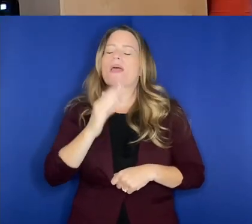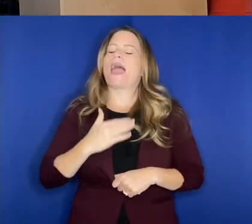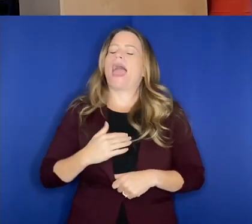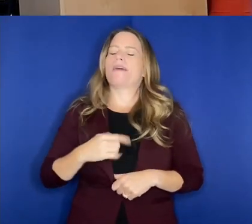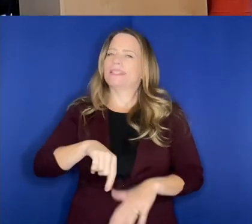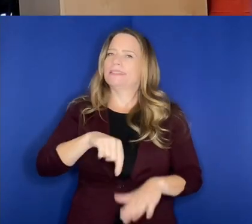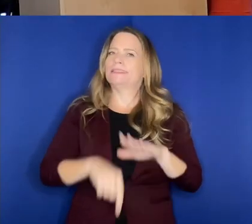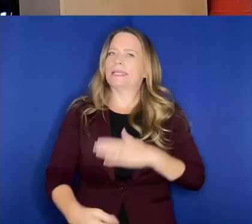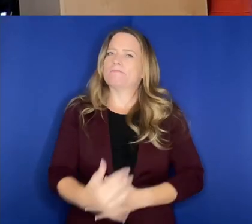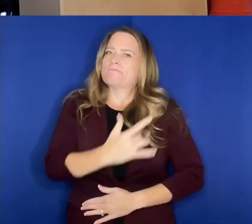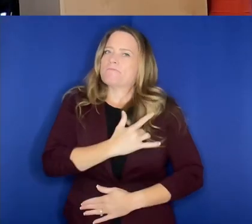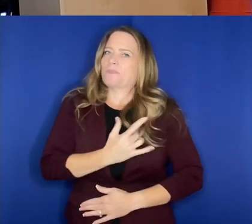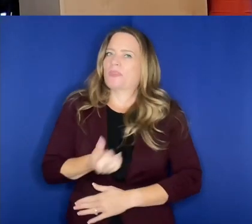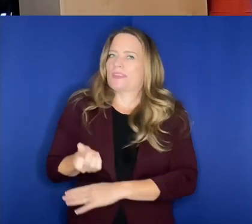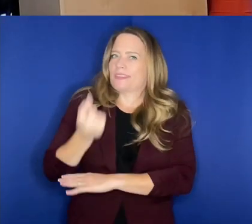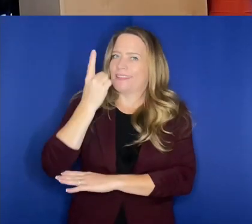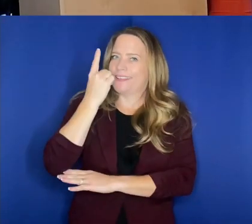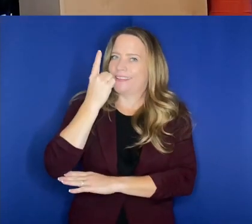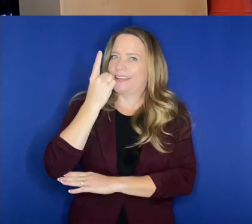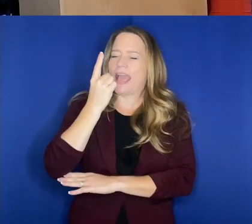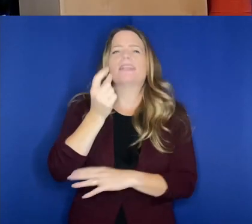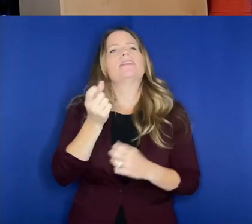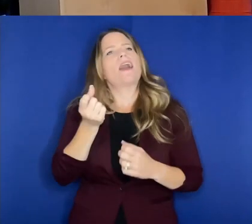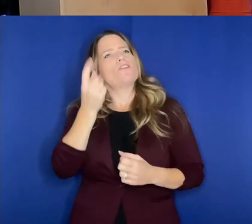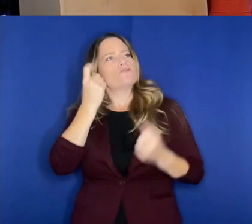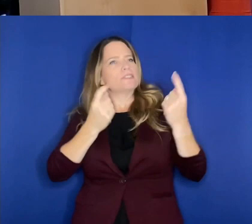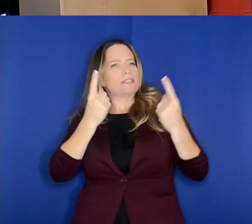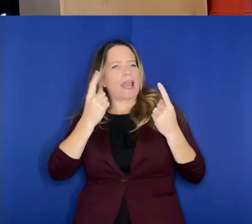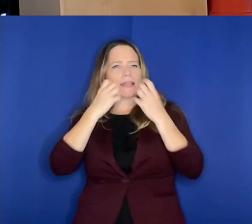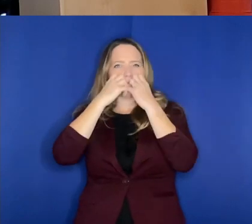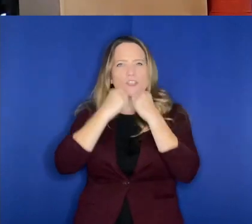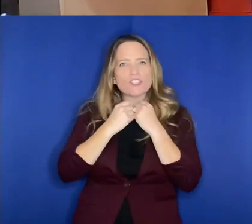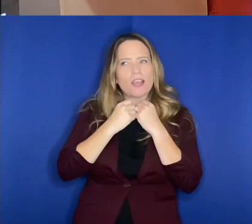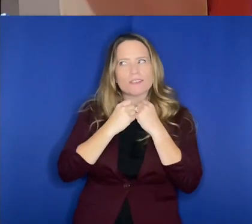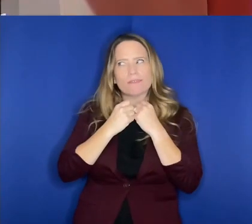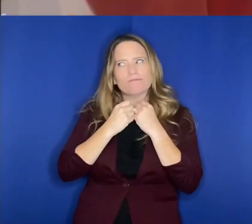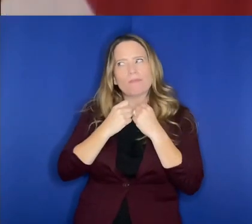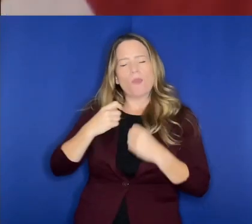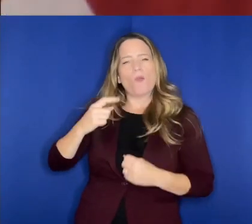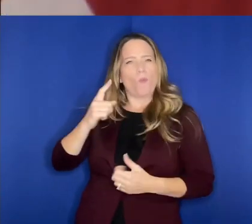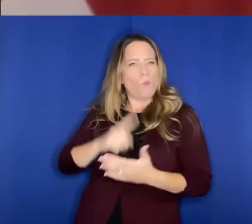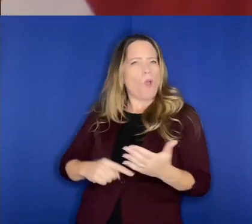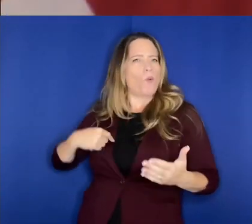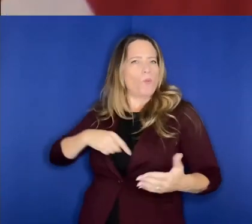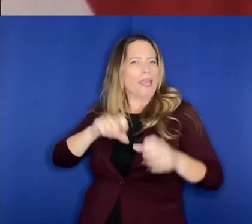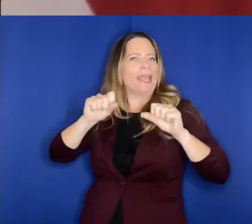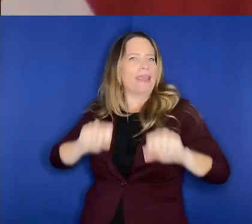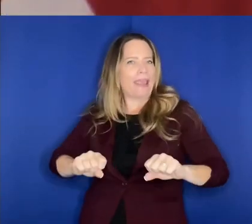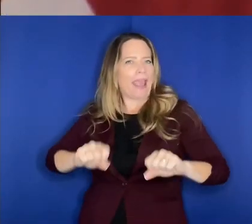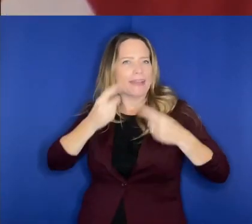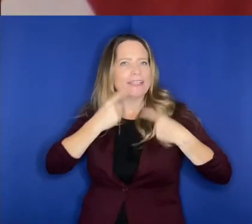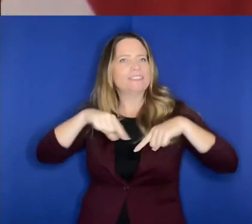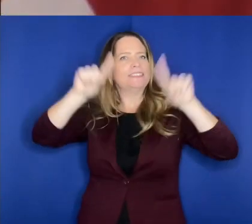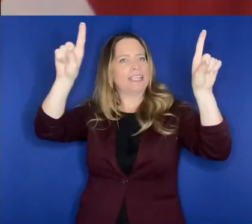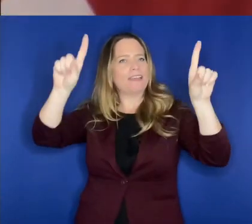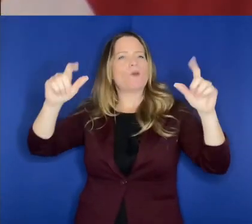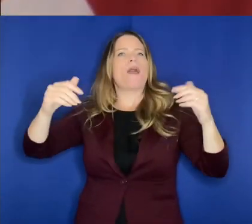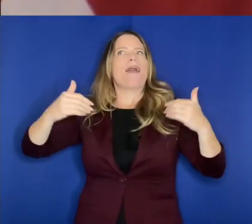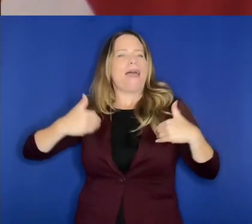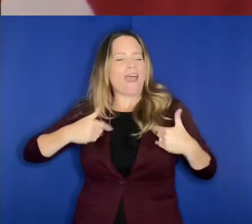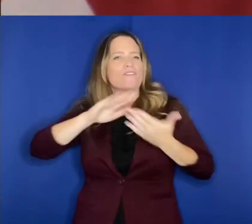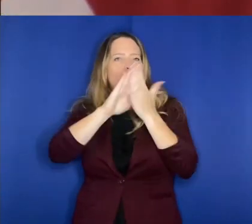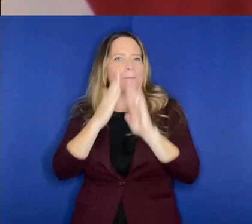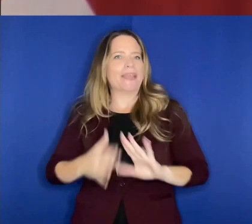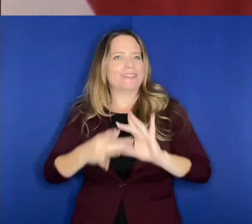Khan Garden will come away with a deeper appreciation and a stronger understanding of all that we